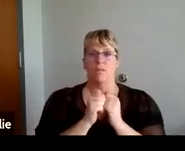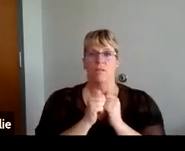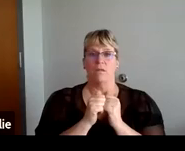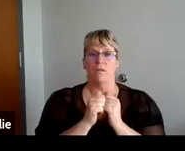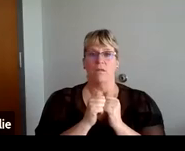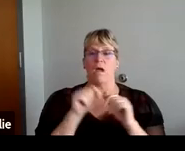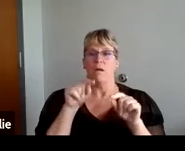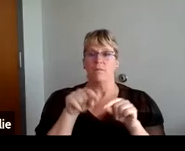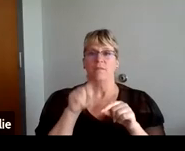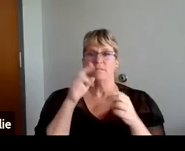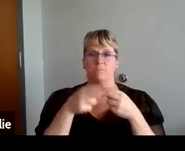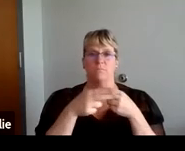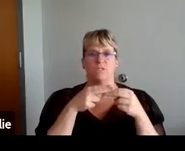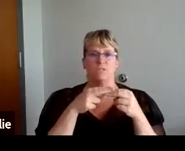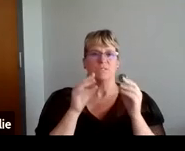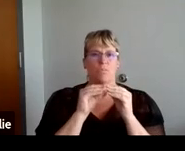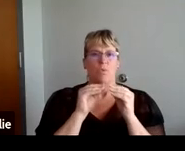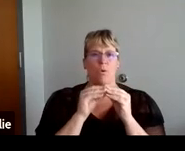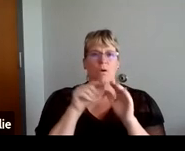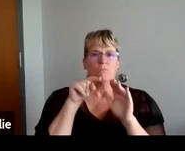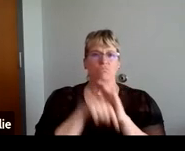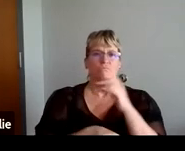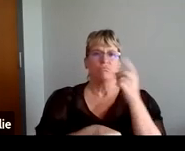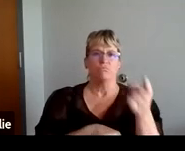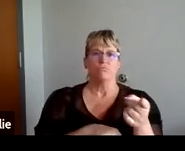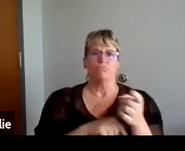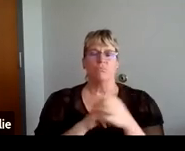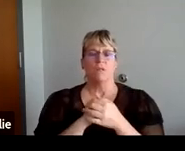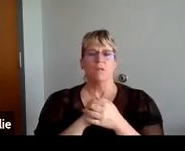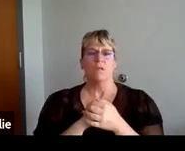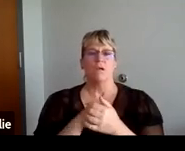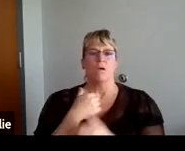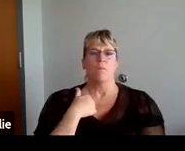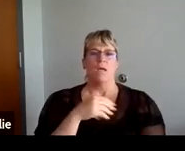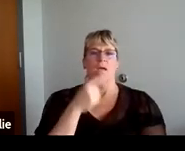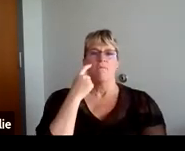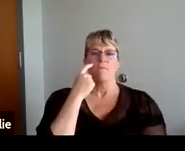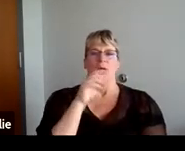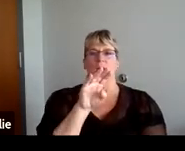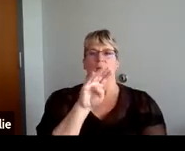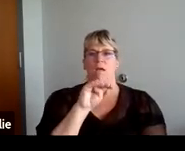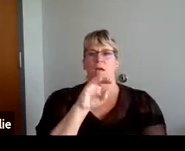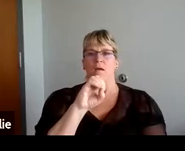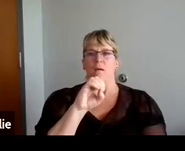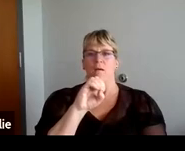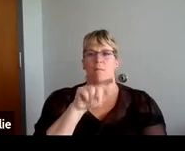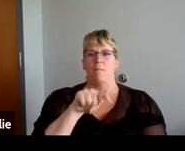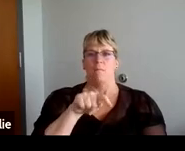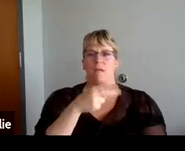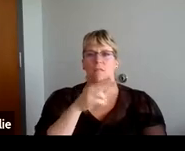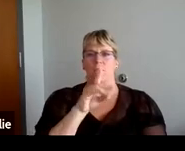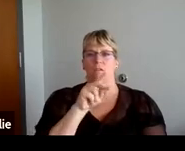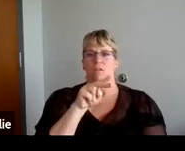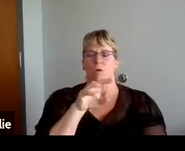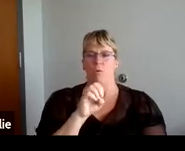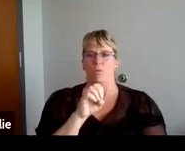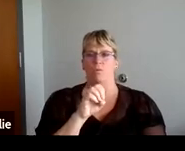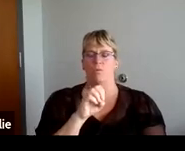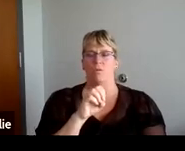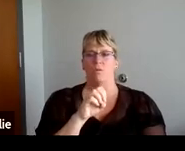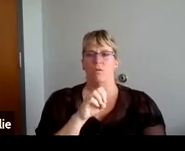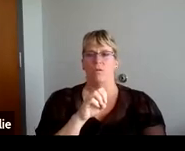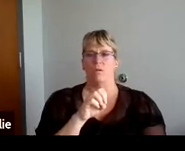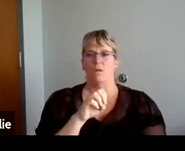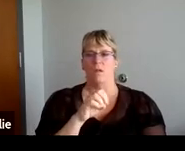next slide here because it's a little more comprehensive. We have methadone, which is a pure, well, it's a